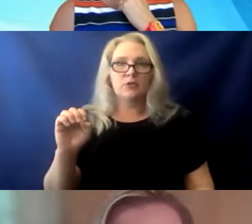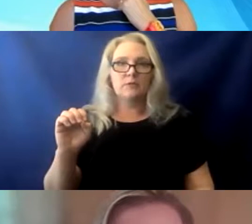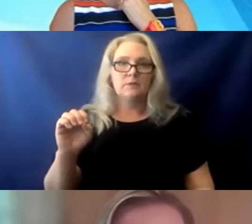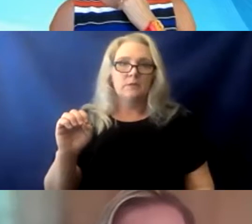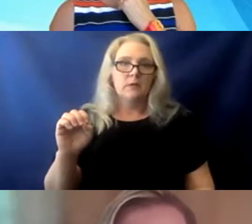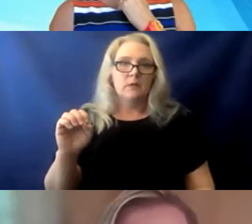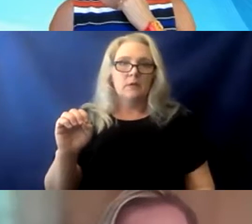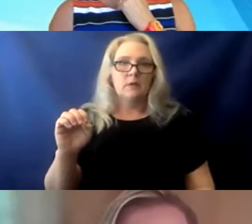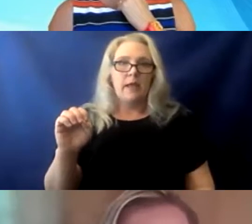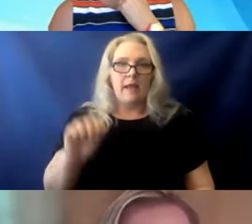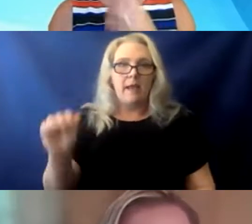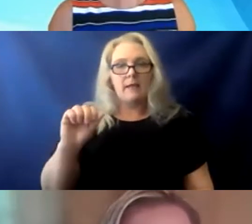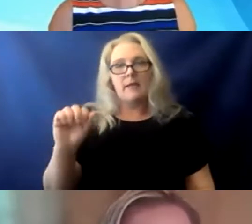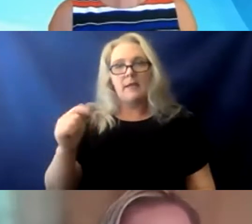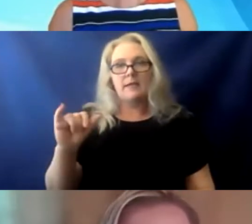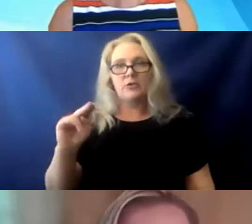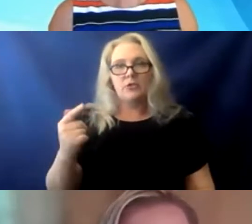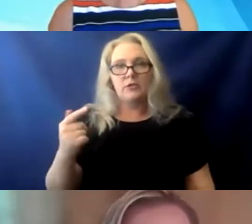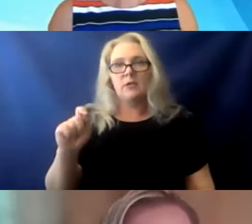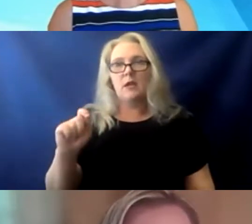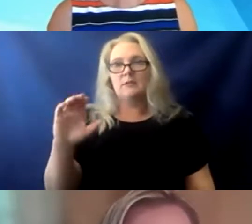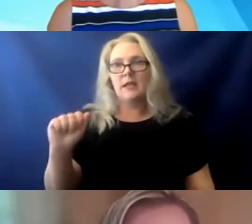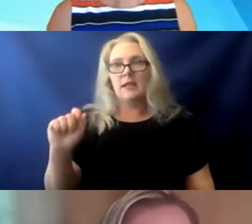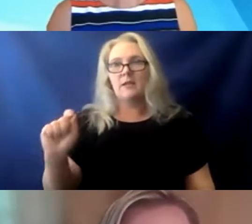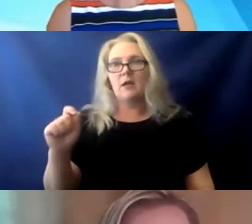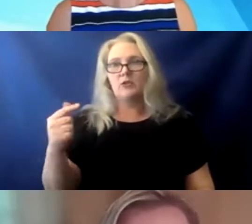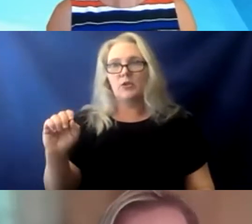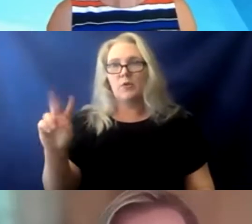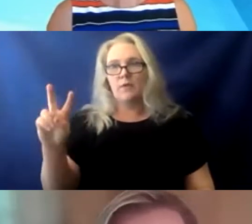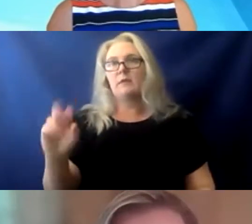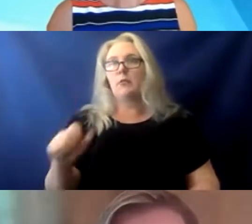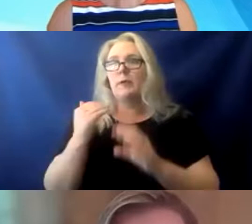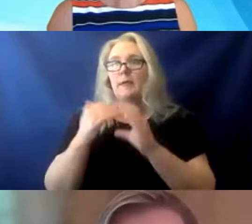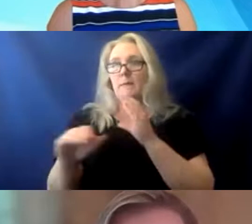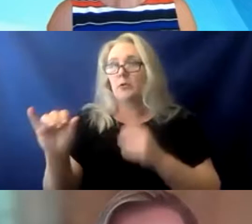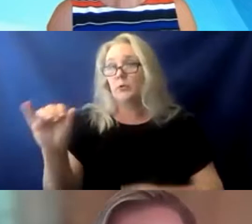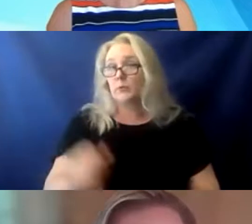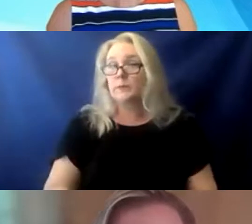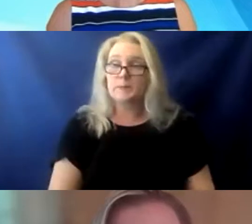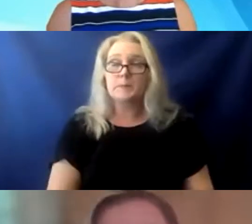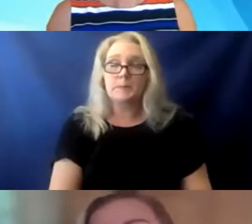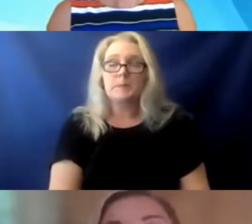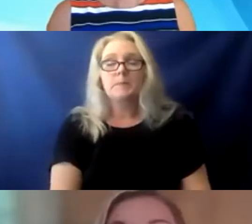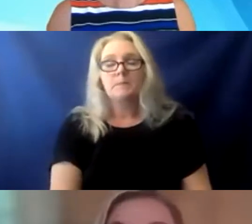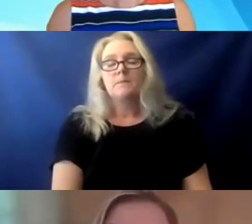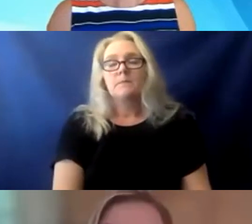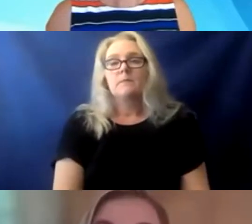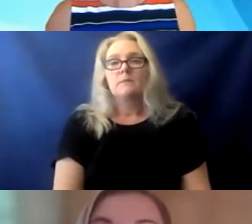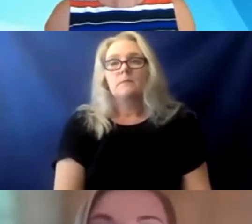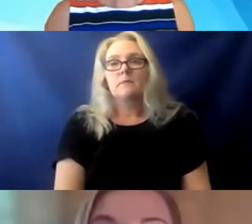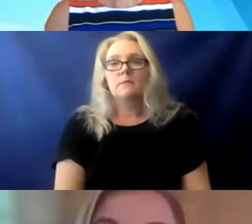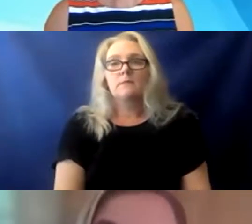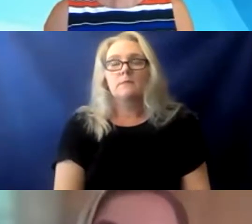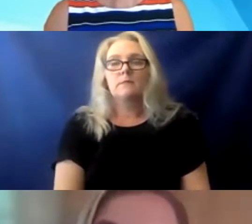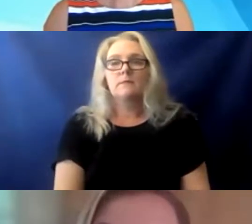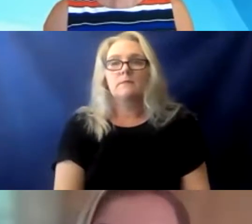engage@aging.ca.gov. So let me take a look and see if we've got anybody in our attendee list. Seeing none, I do want to read a comment